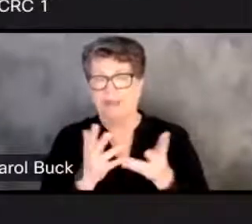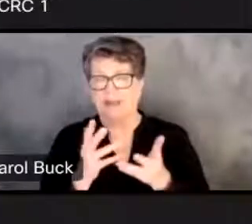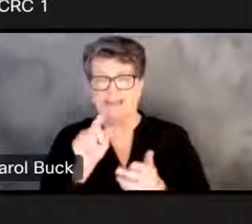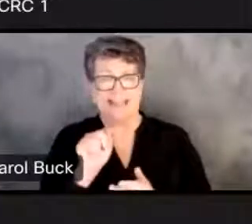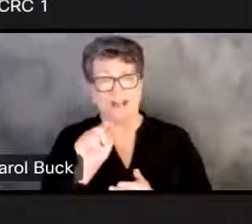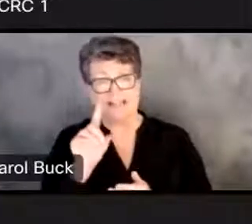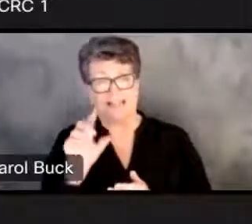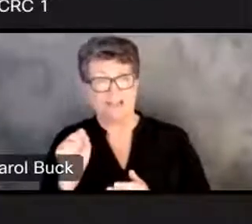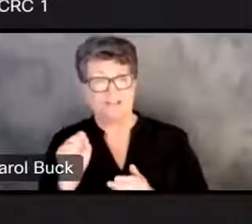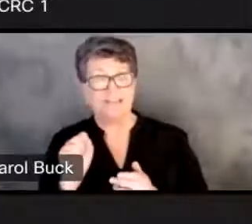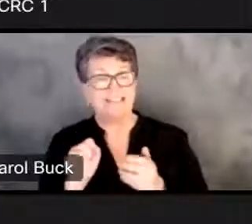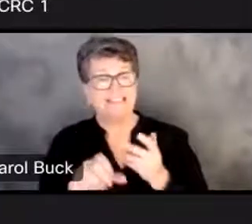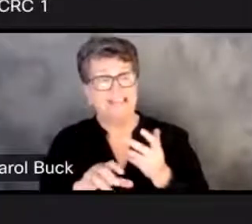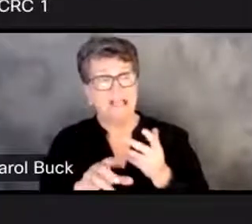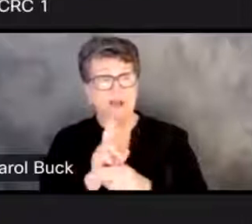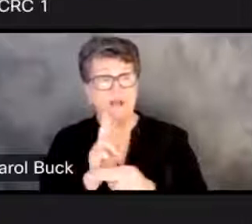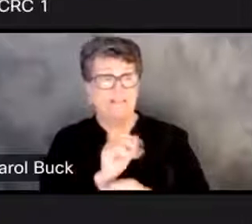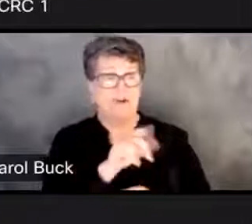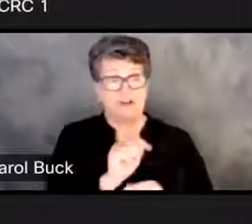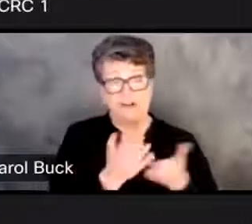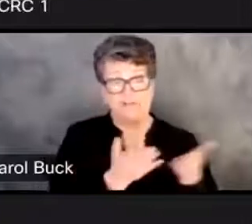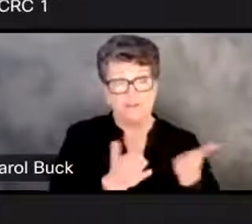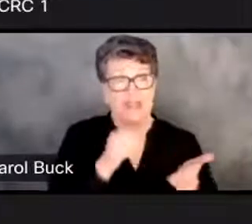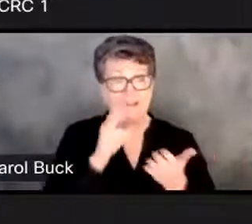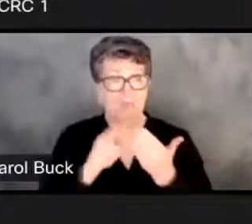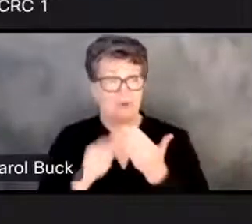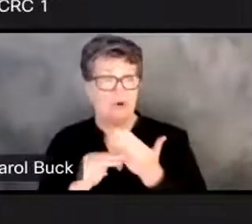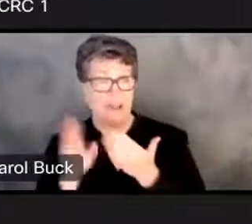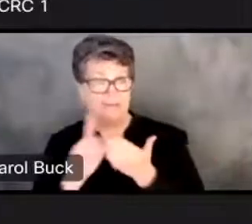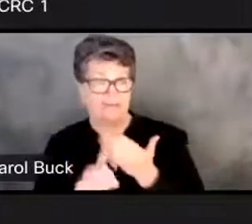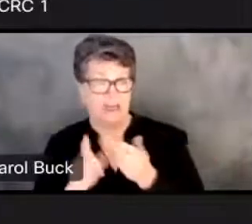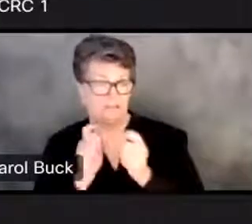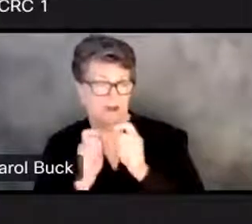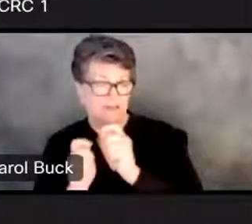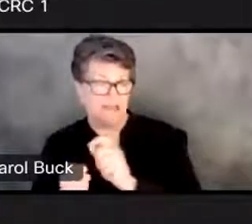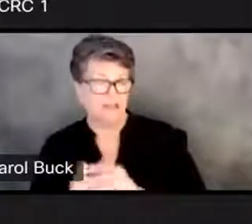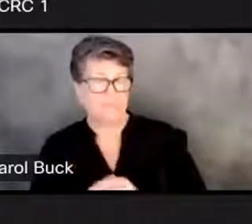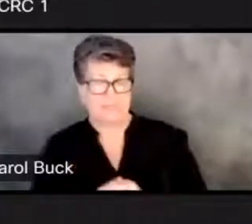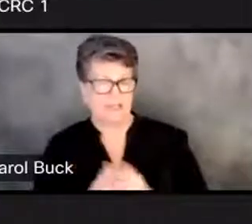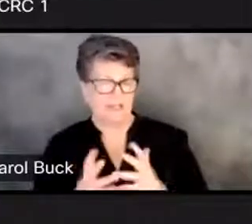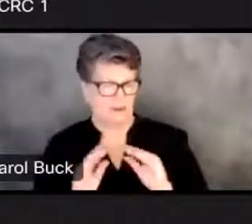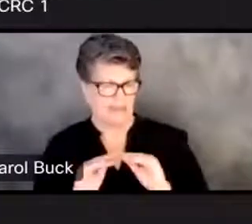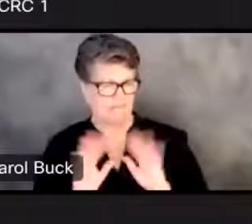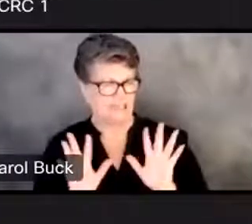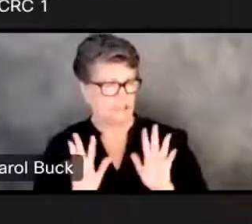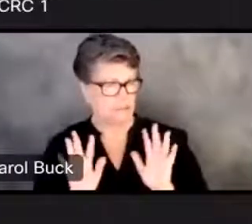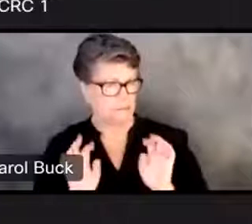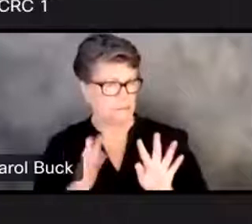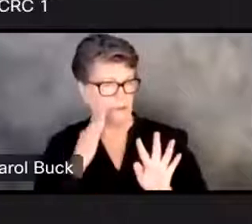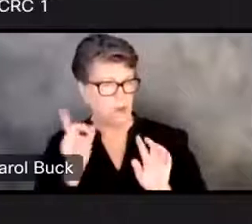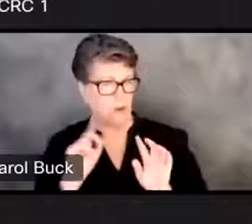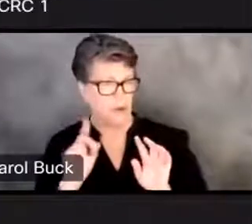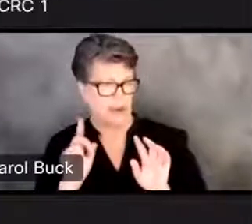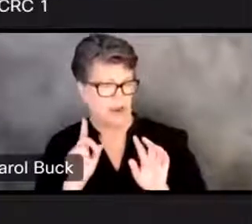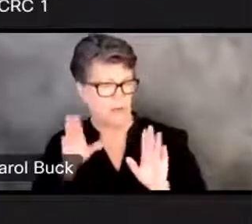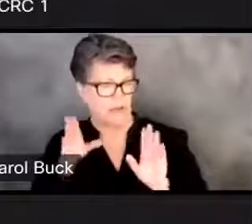for alternative services instead of program design modification. So I just wanted clarification on that so we know where to direct our